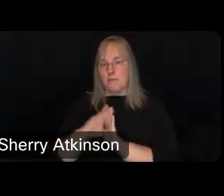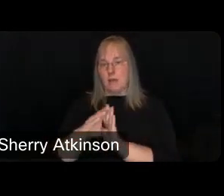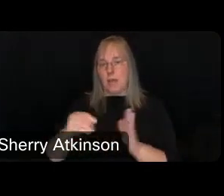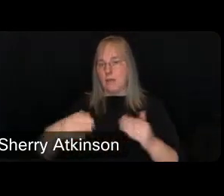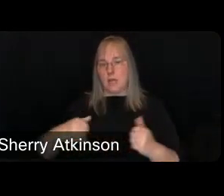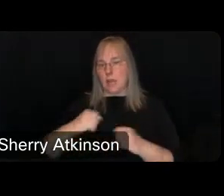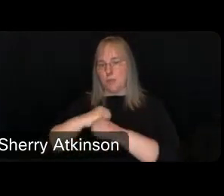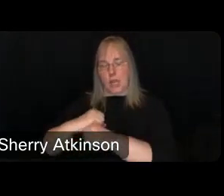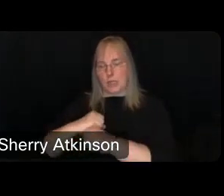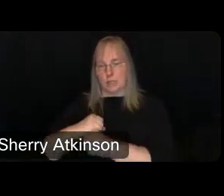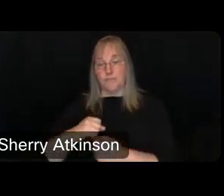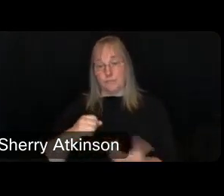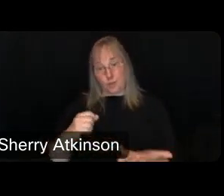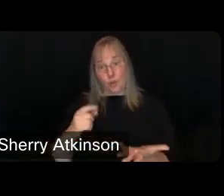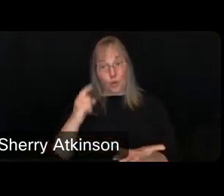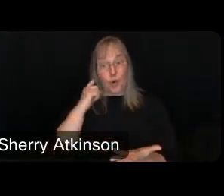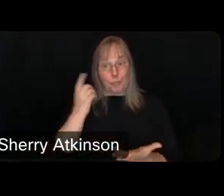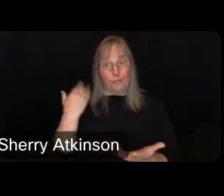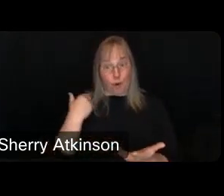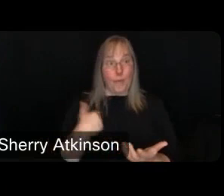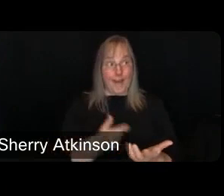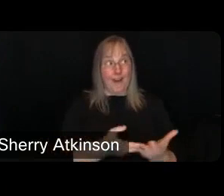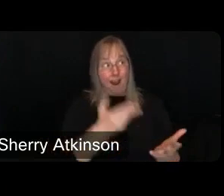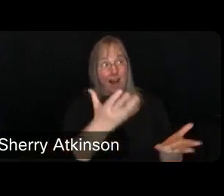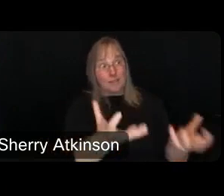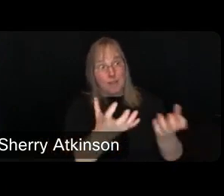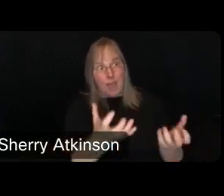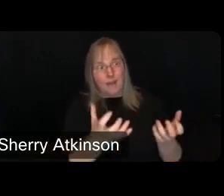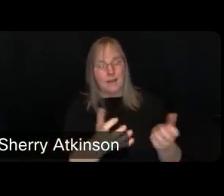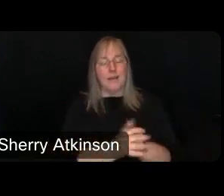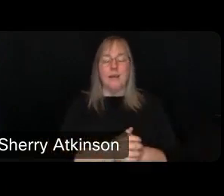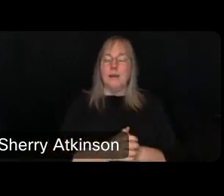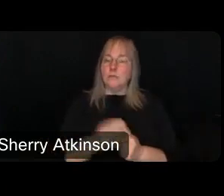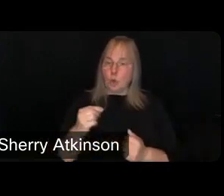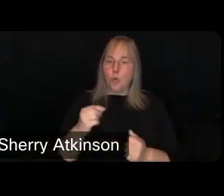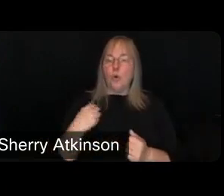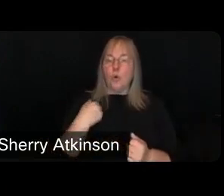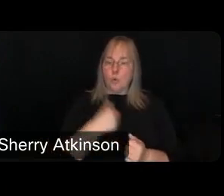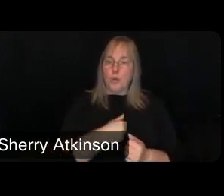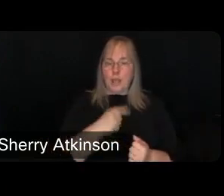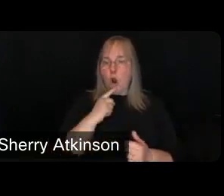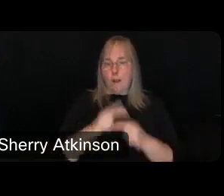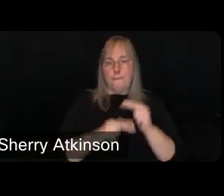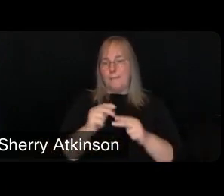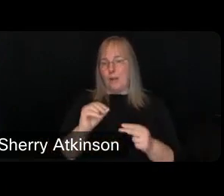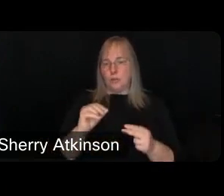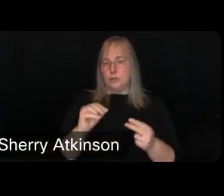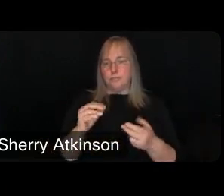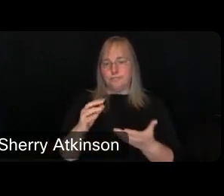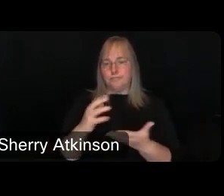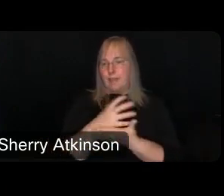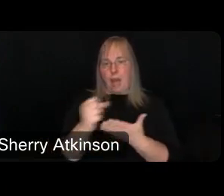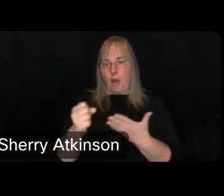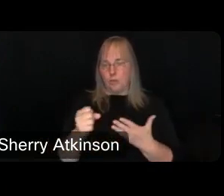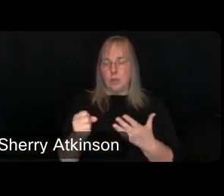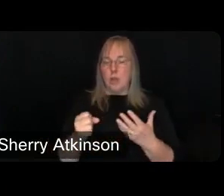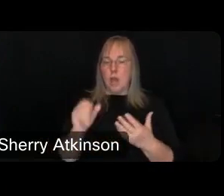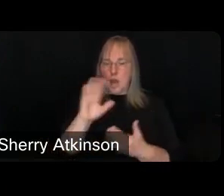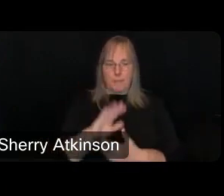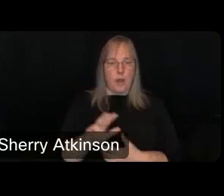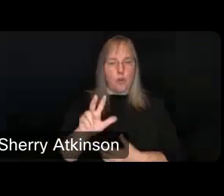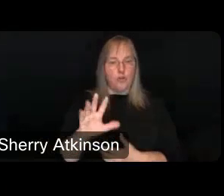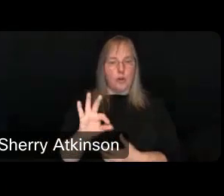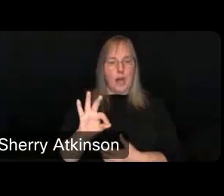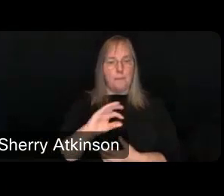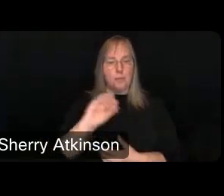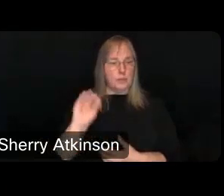we have high demand. And so basically, we are largely built out. About 39% of the county's land has been